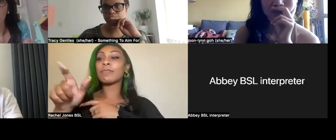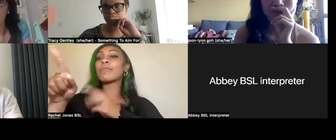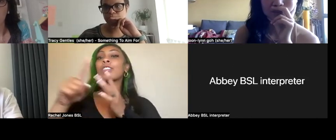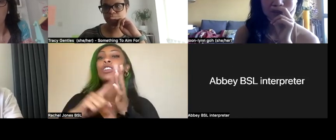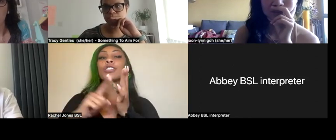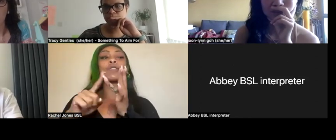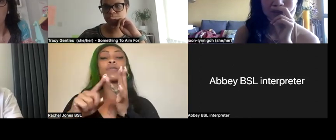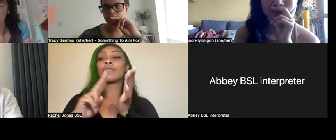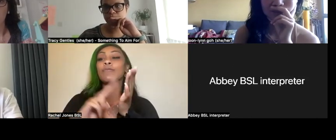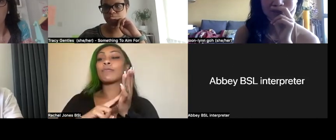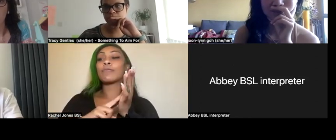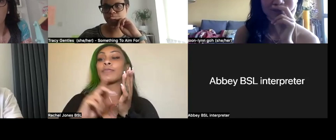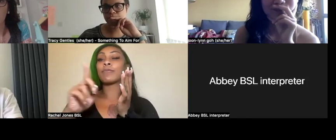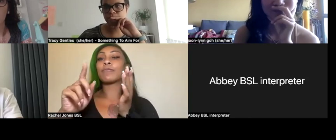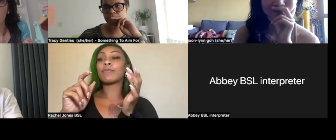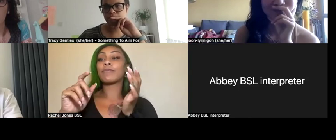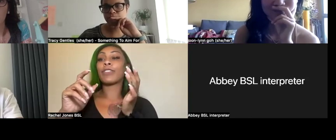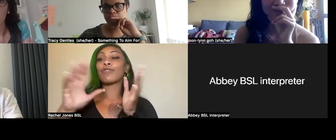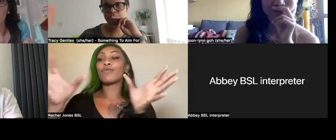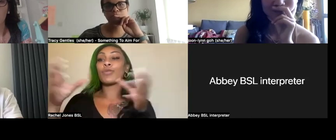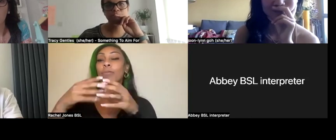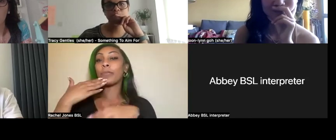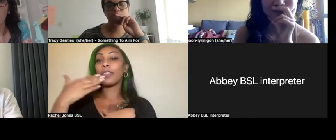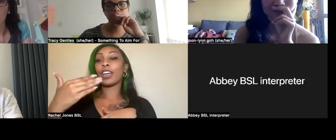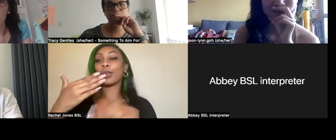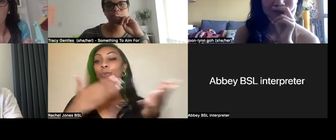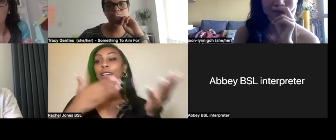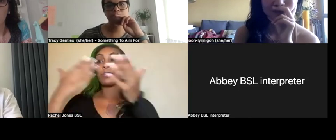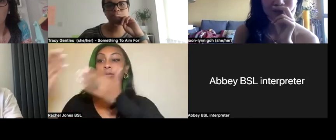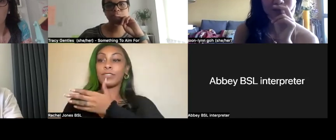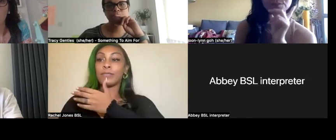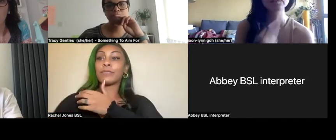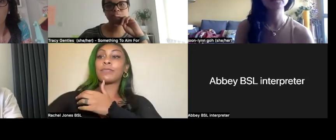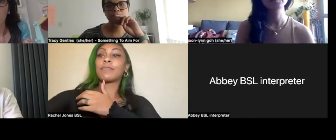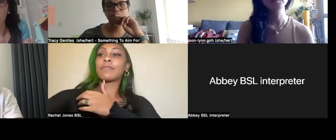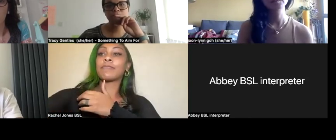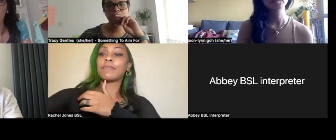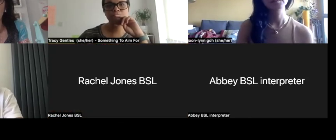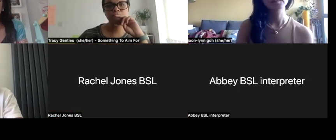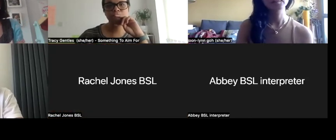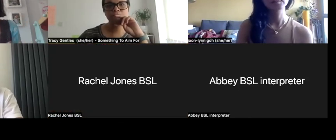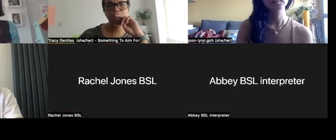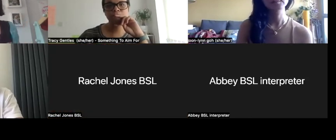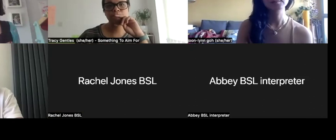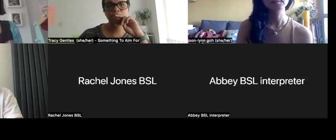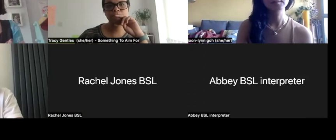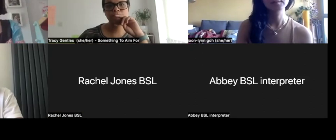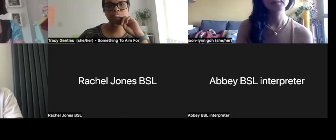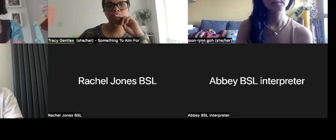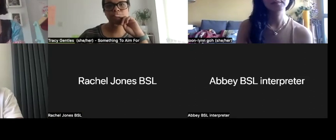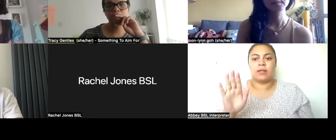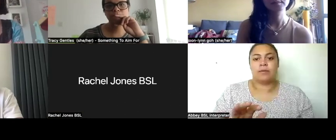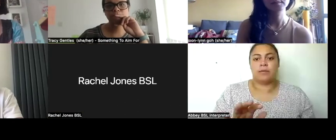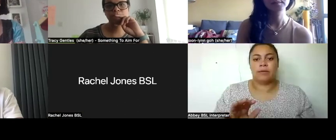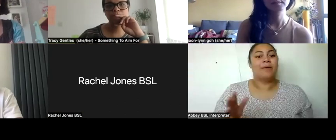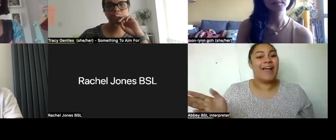the rest of the group. Thank you, Andrew. Thank you, Richard. Hello, everyone. My name is Andrew Watts.